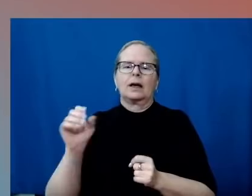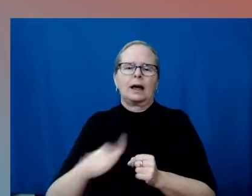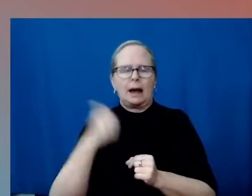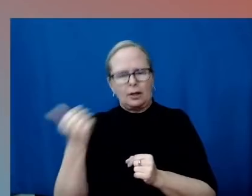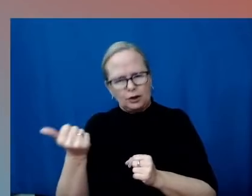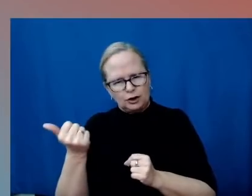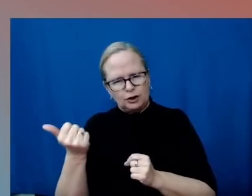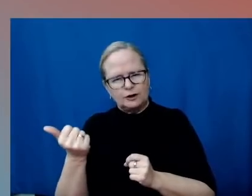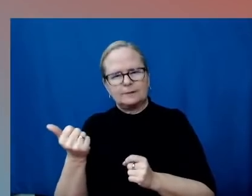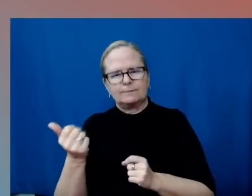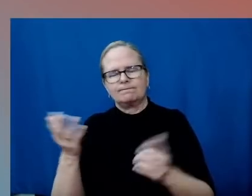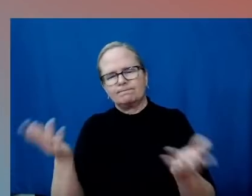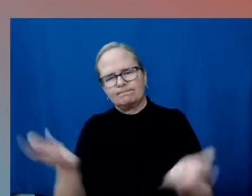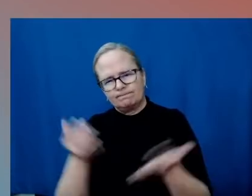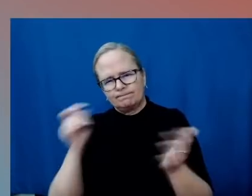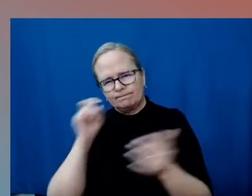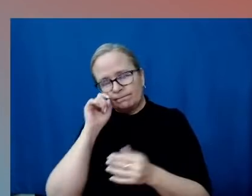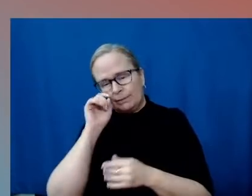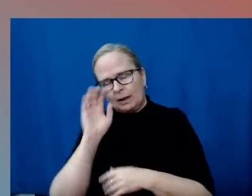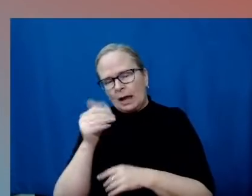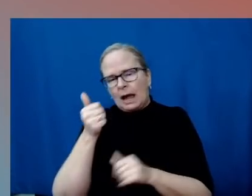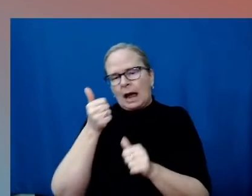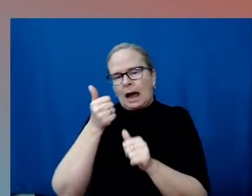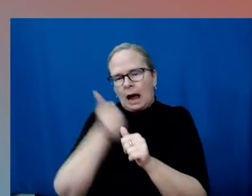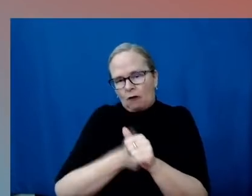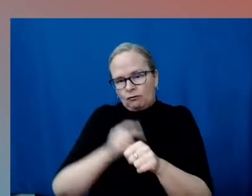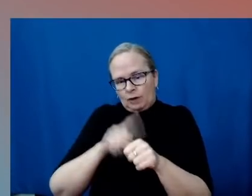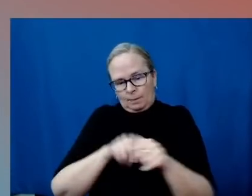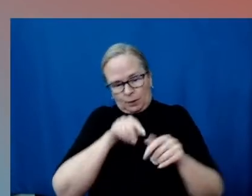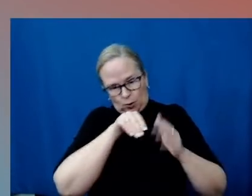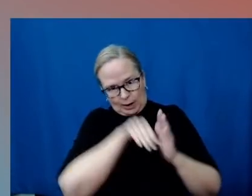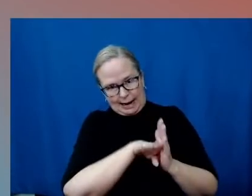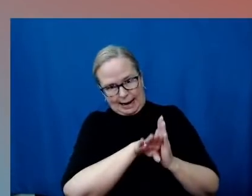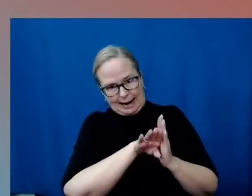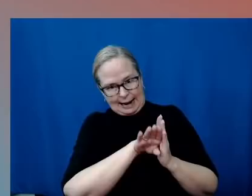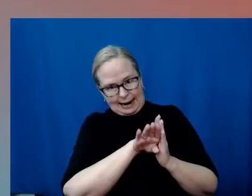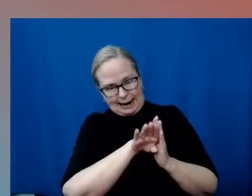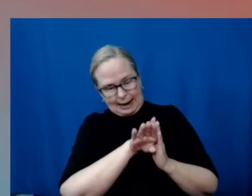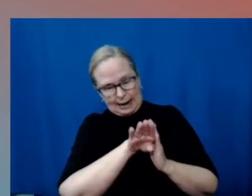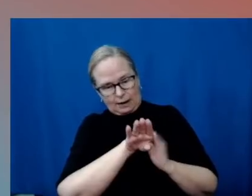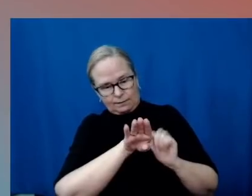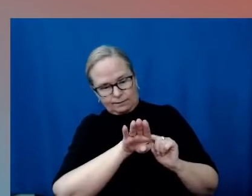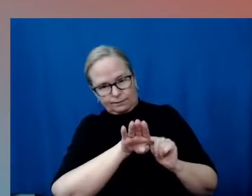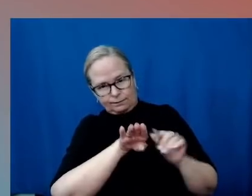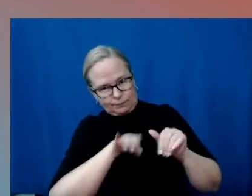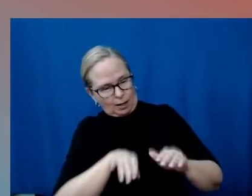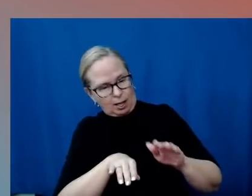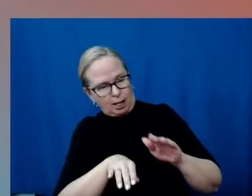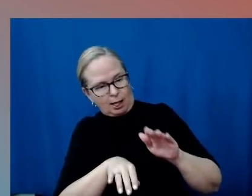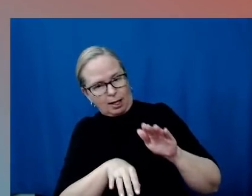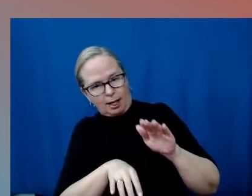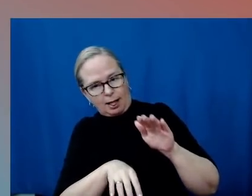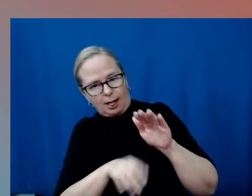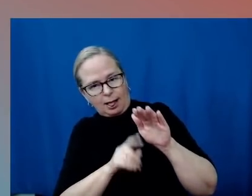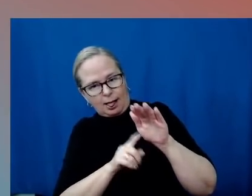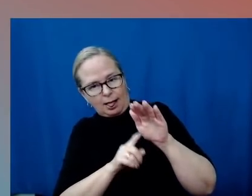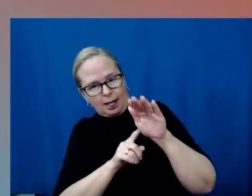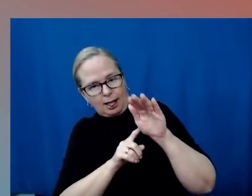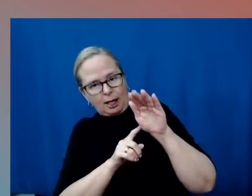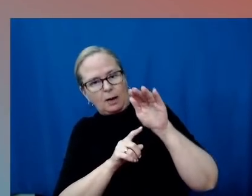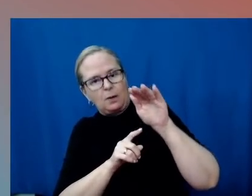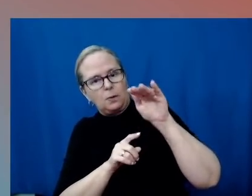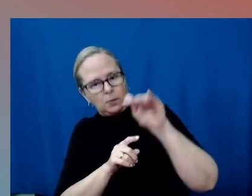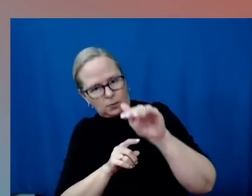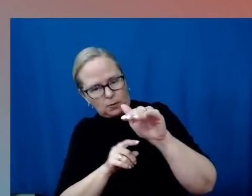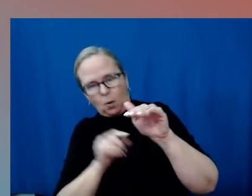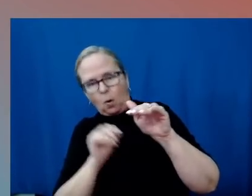hand, like every time we've been reaching the top of the wave, or we've been going up with the